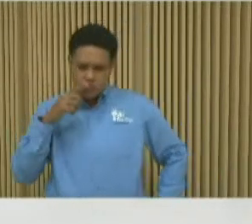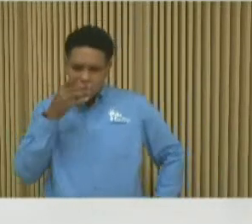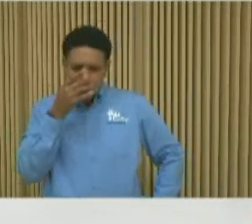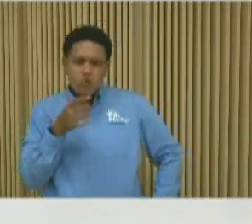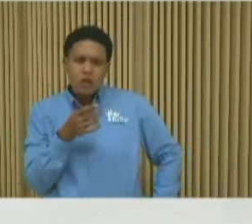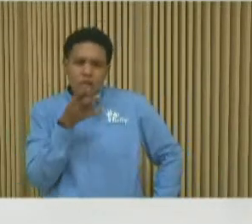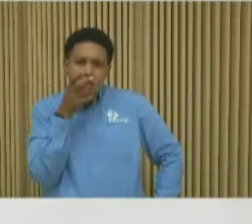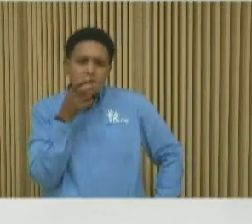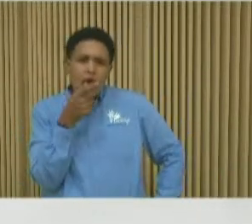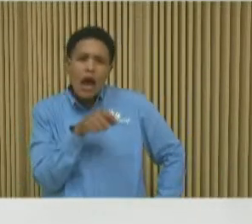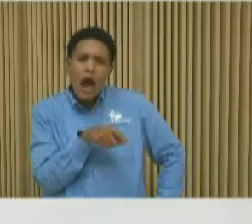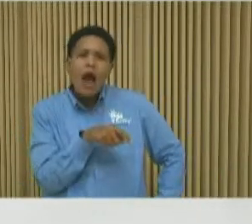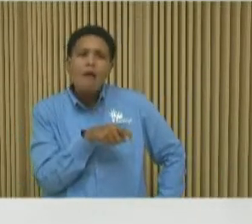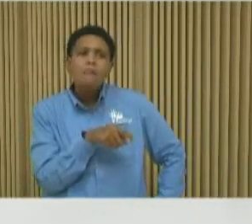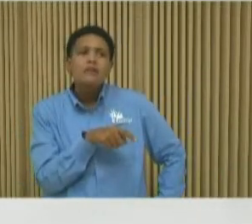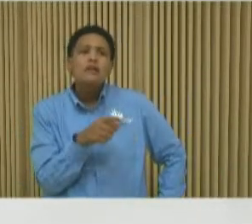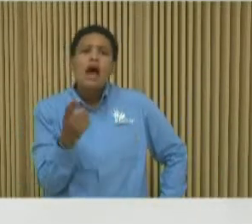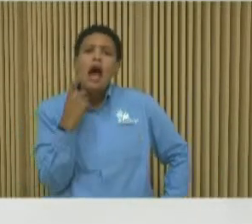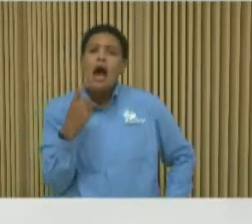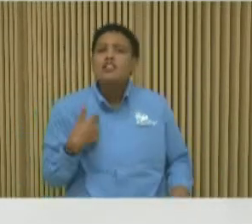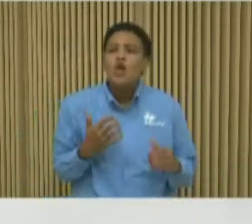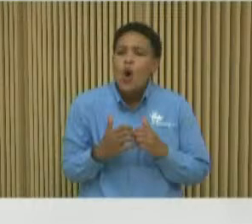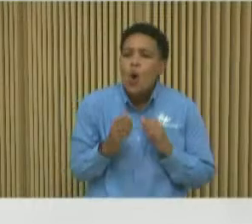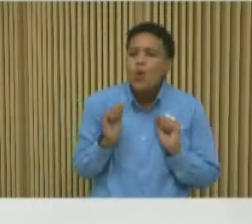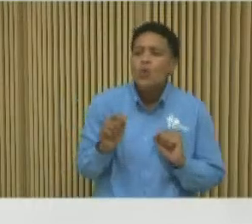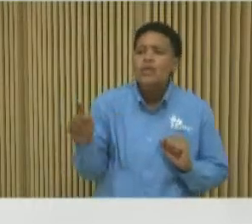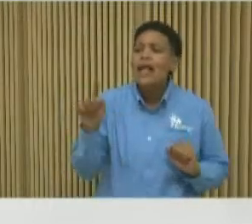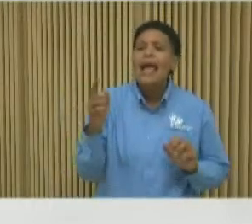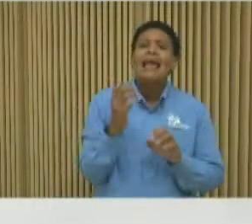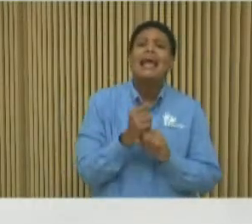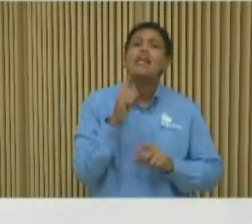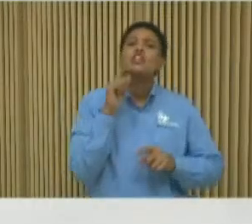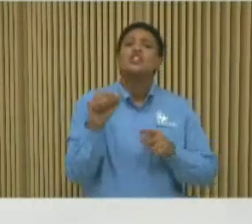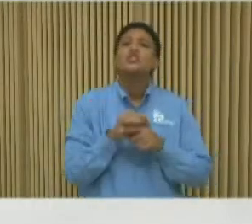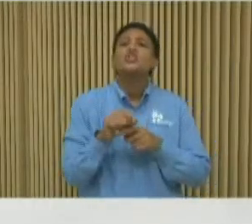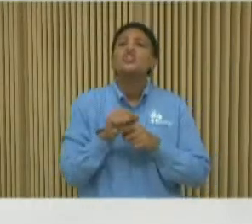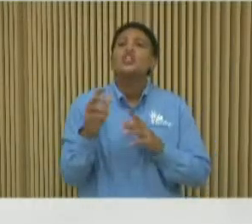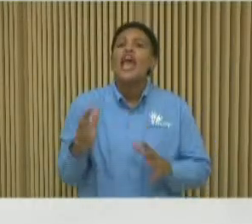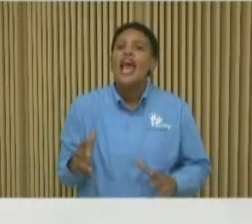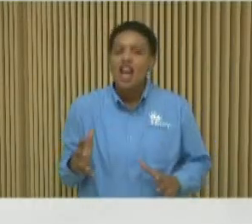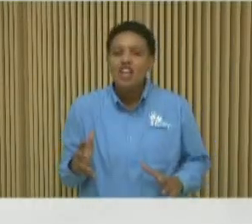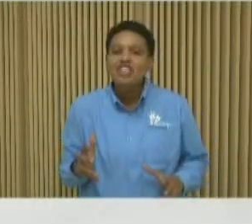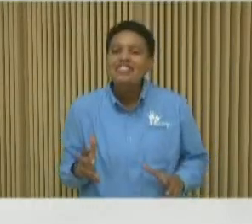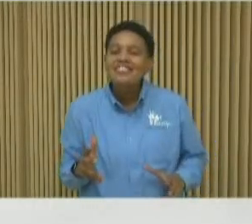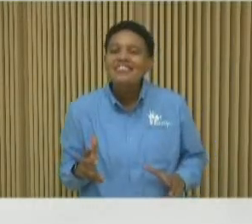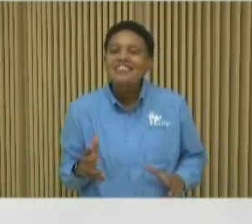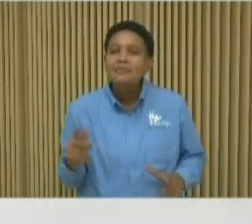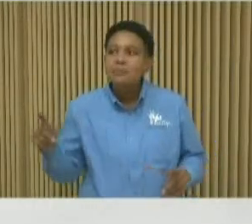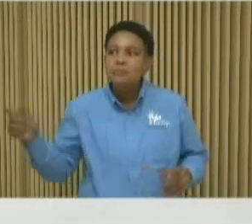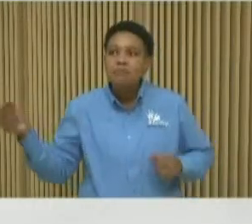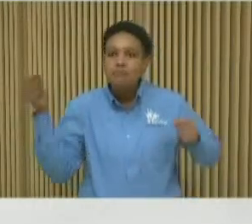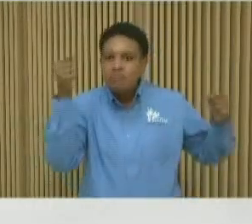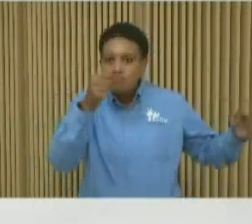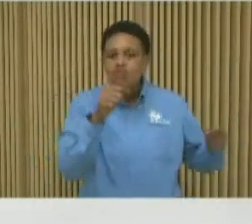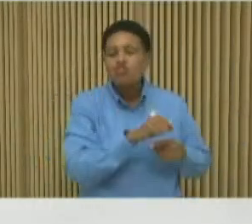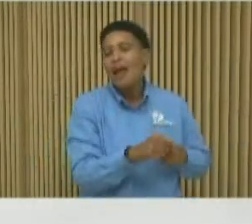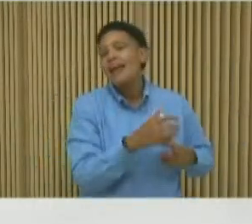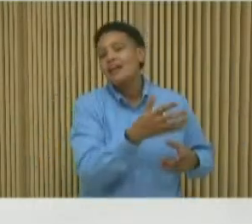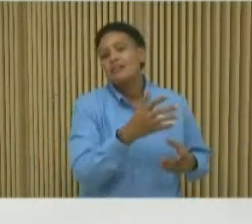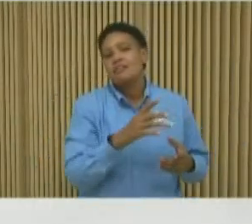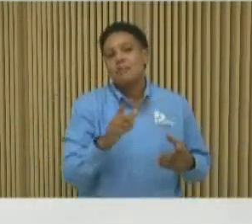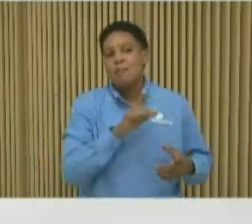so keen. They asked how could they get trainers, you know, to be